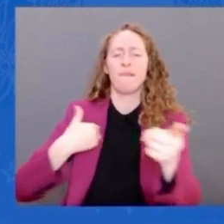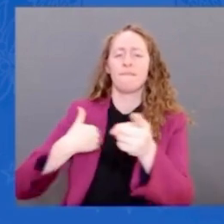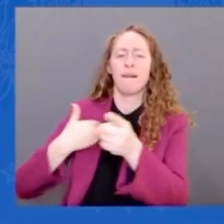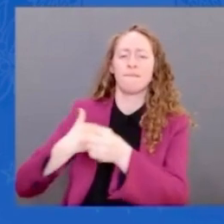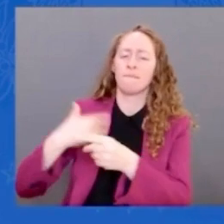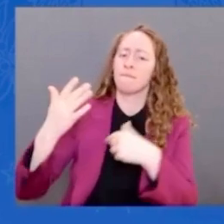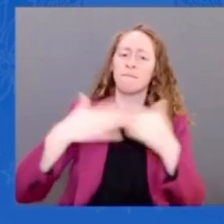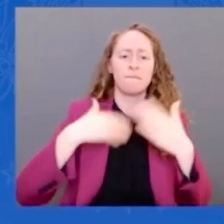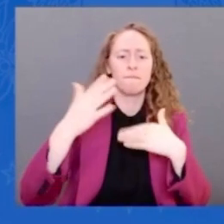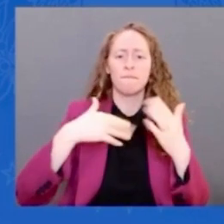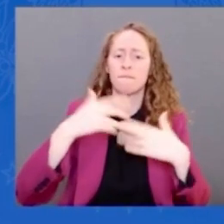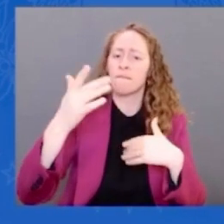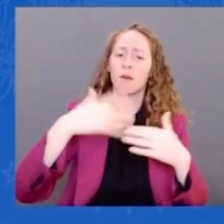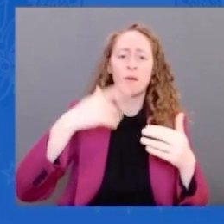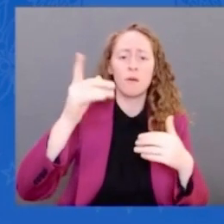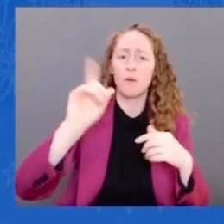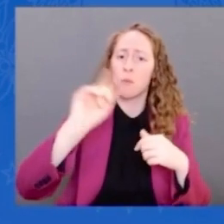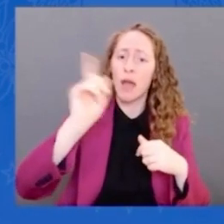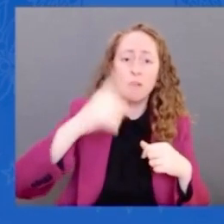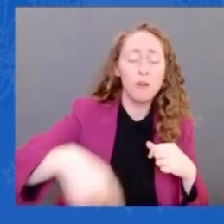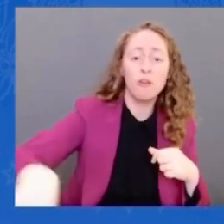Everywhere.